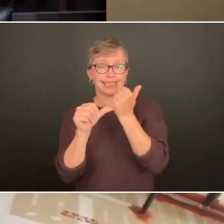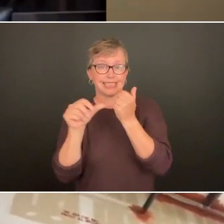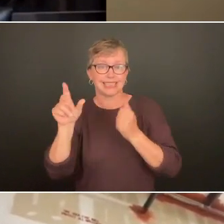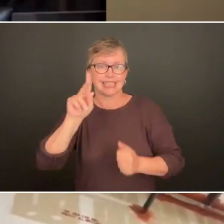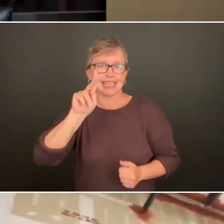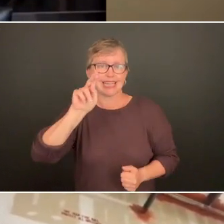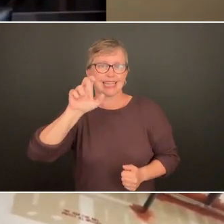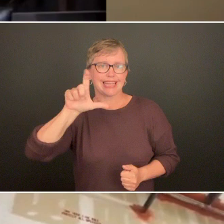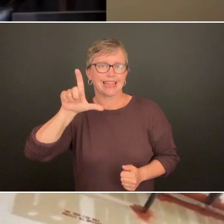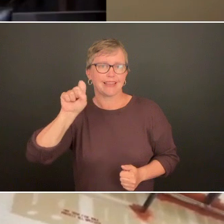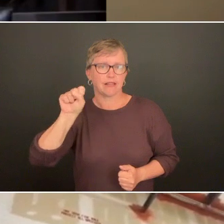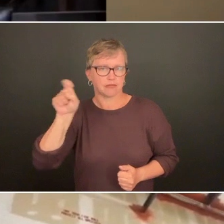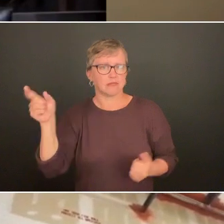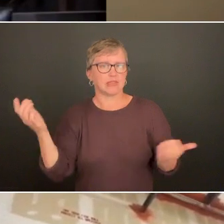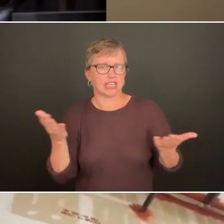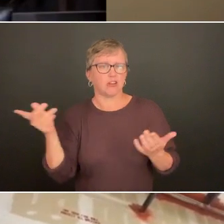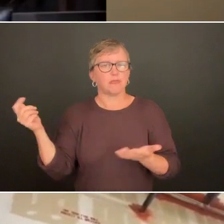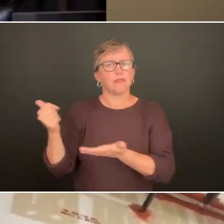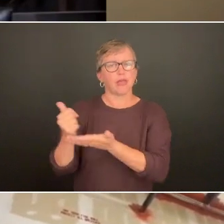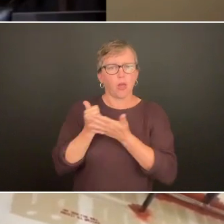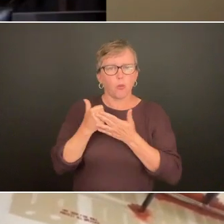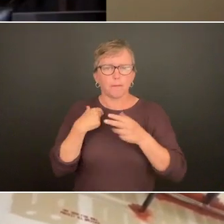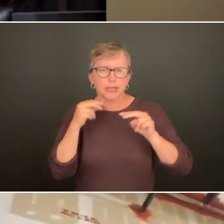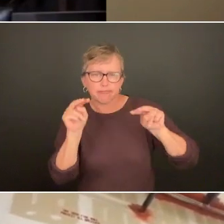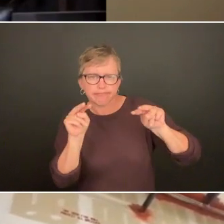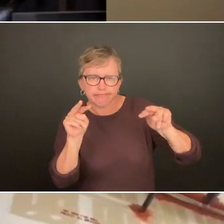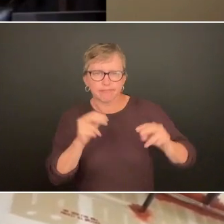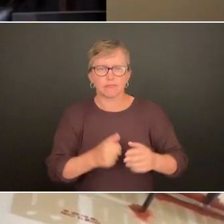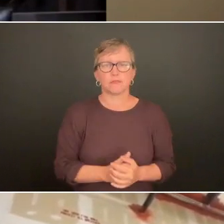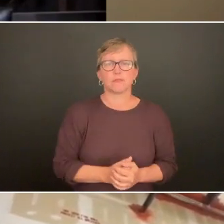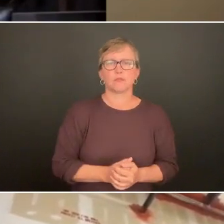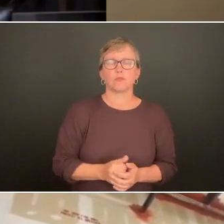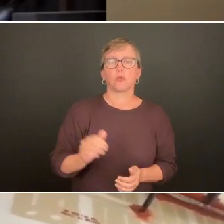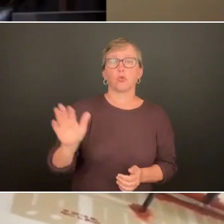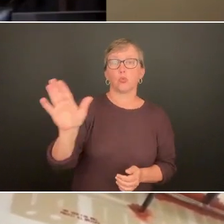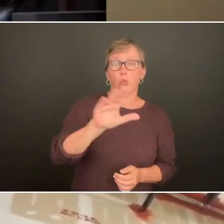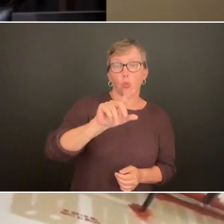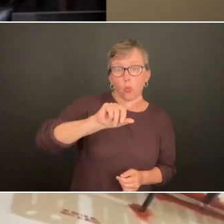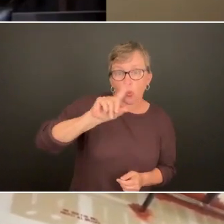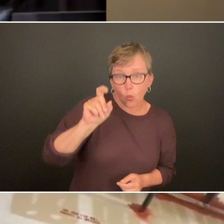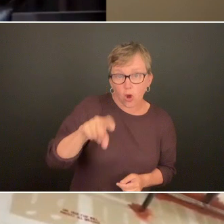me coordinate that, and we'll try to get them answered either during the talk or